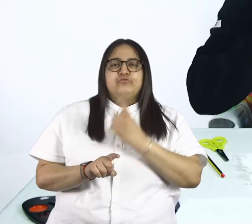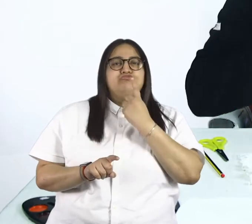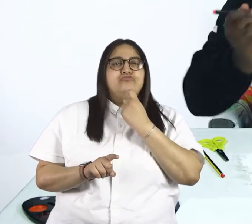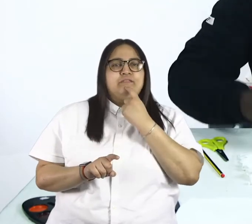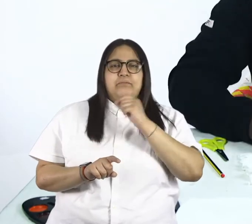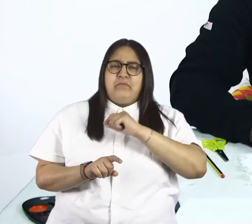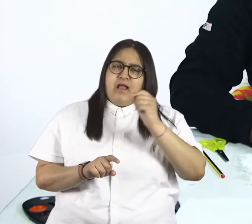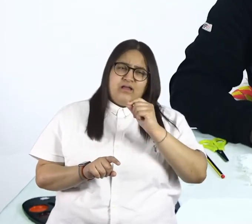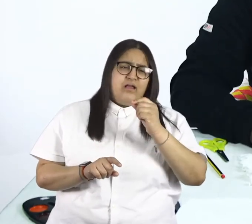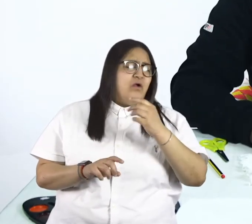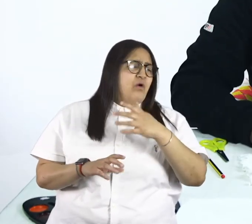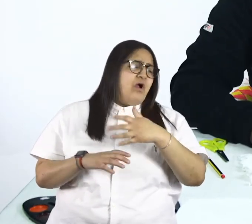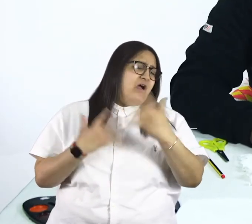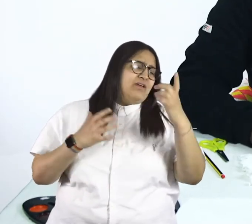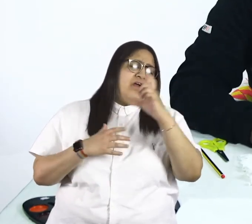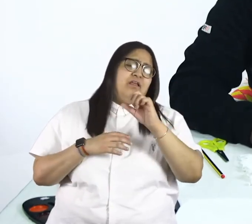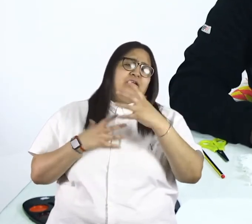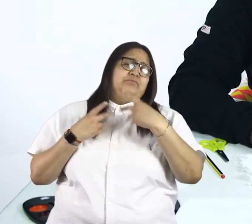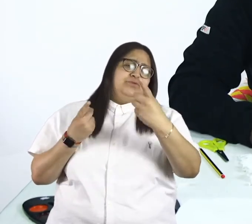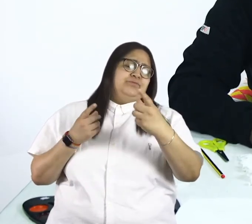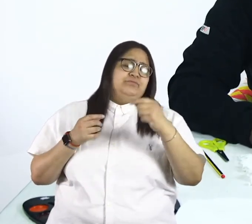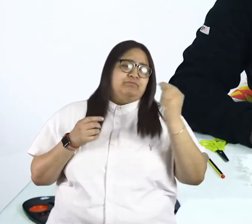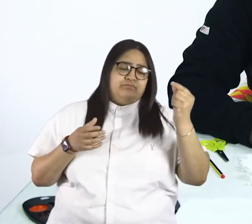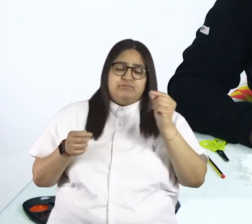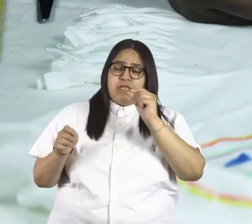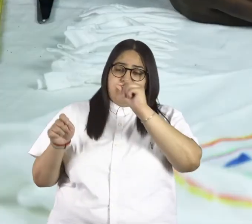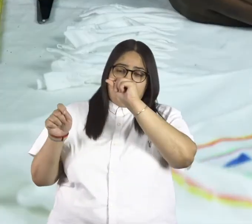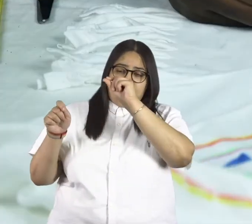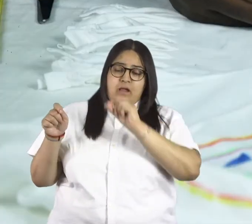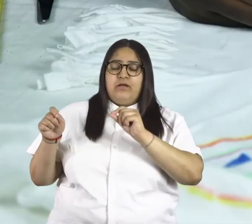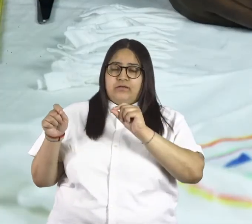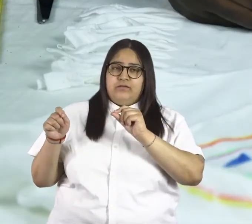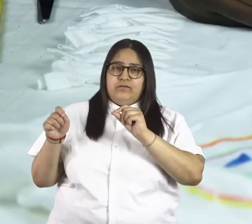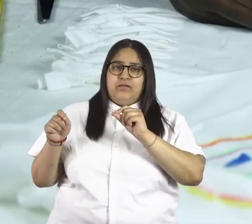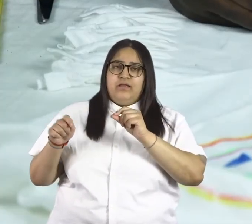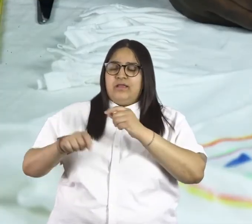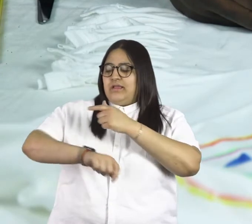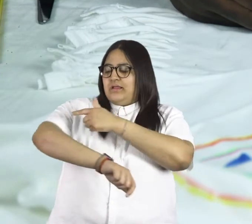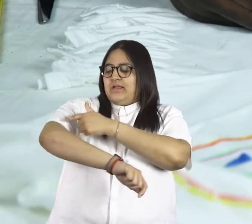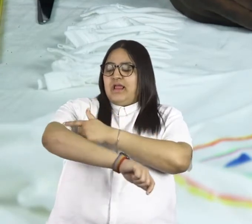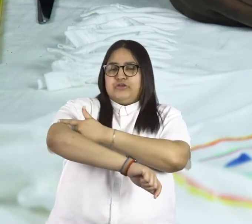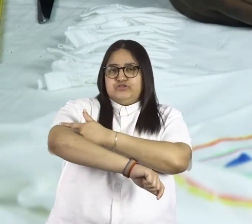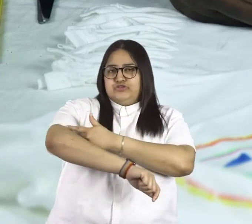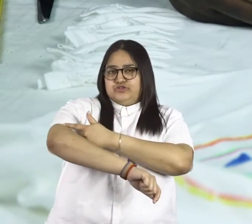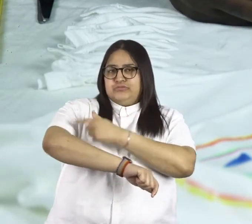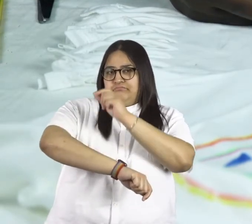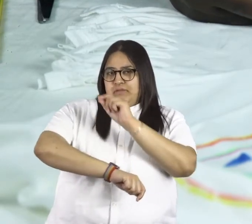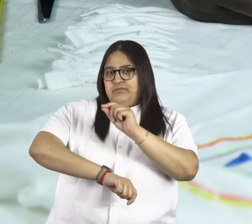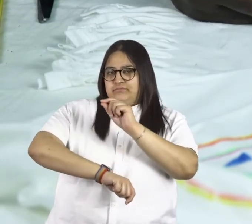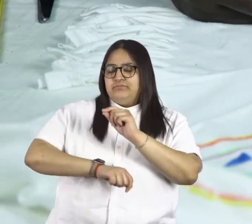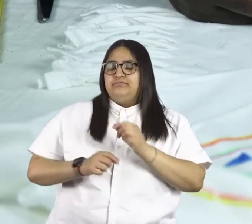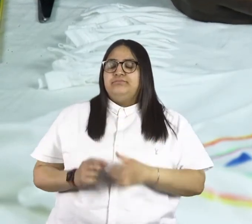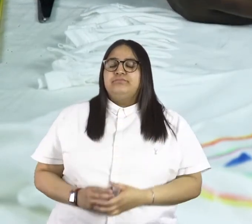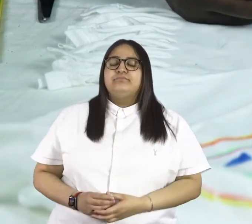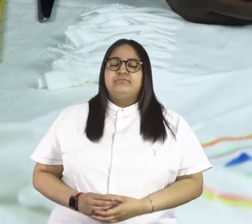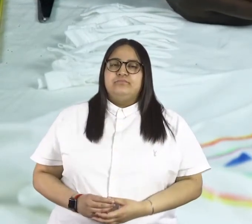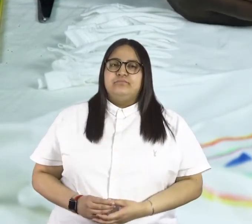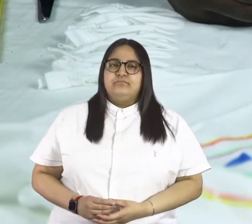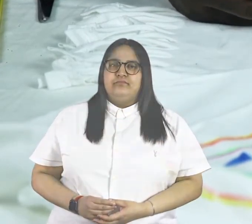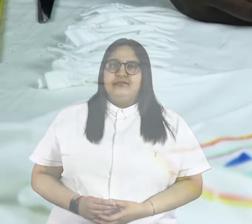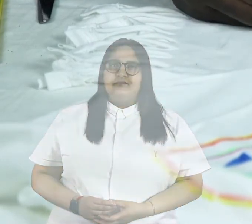color of your choice and just mark the edges. If you cut it before, it will make it difficult